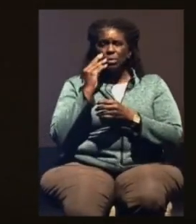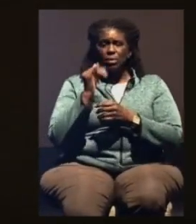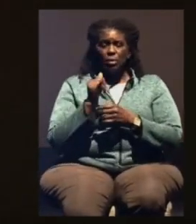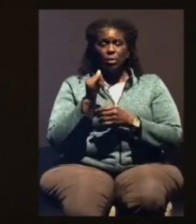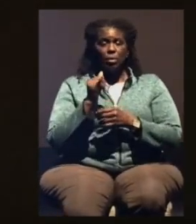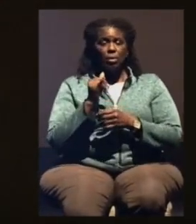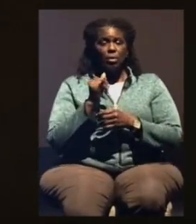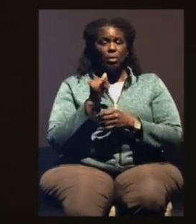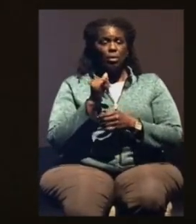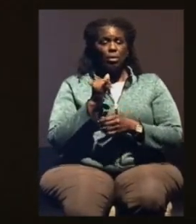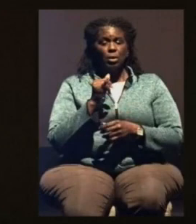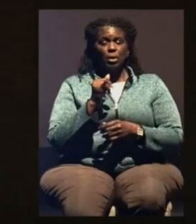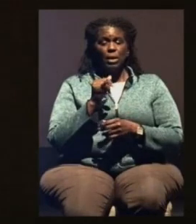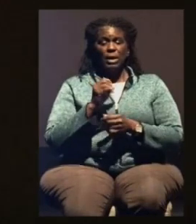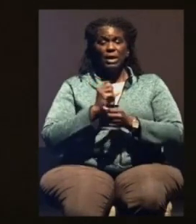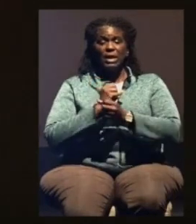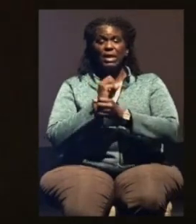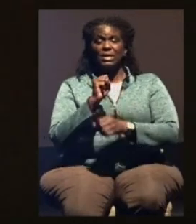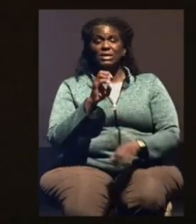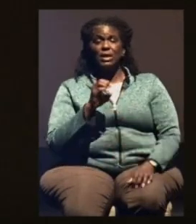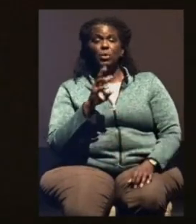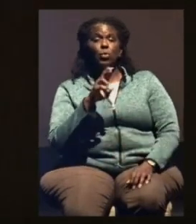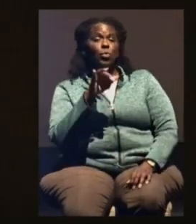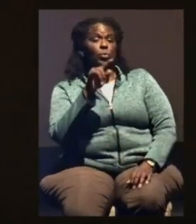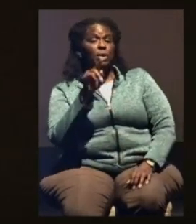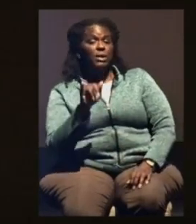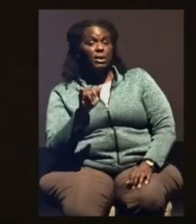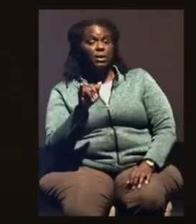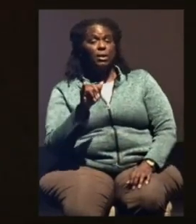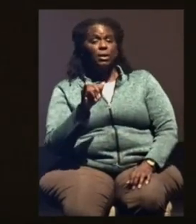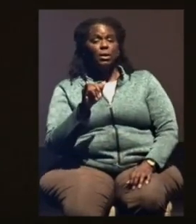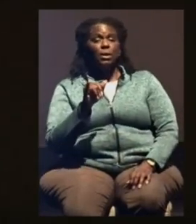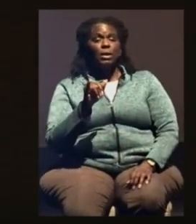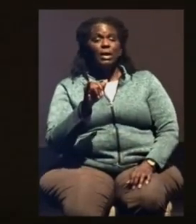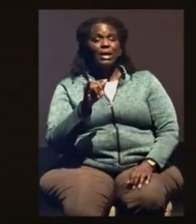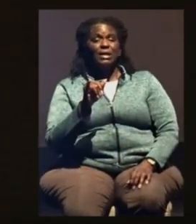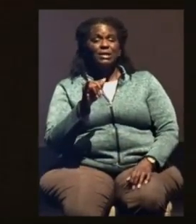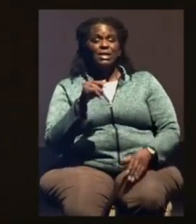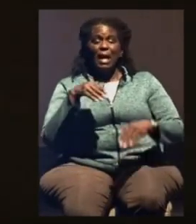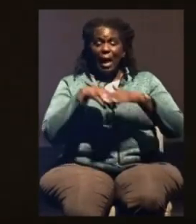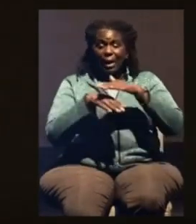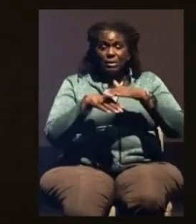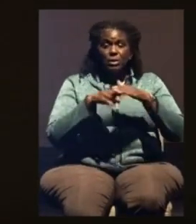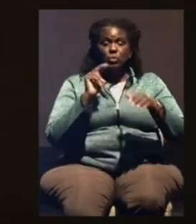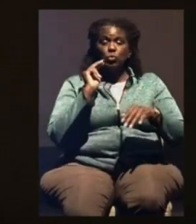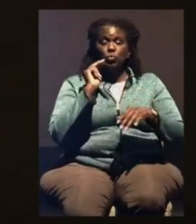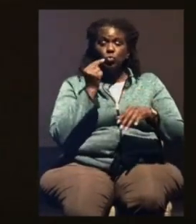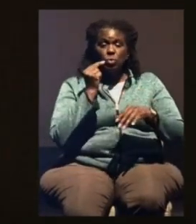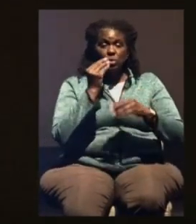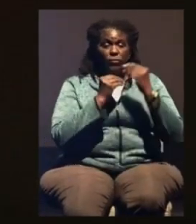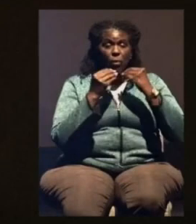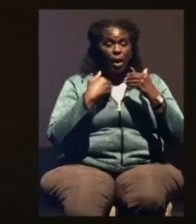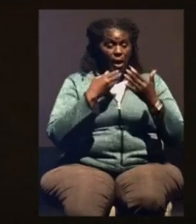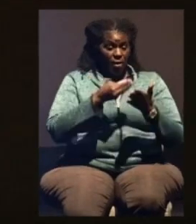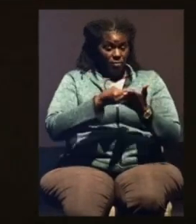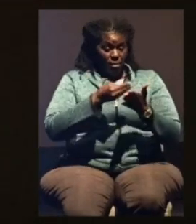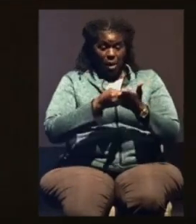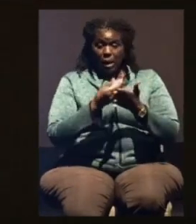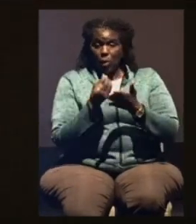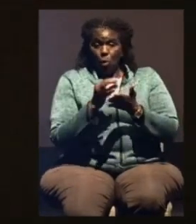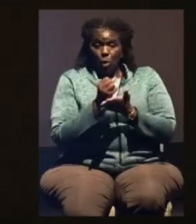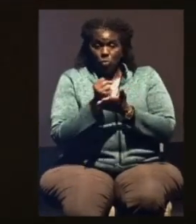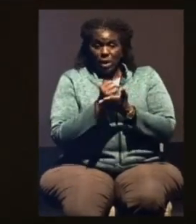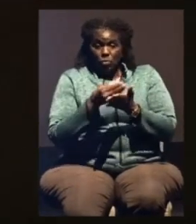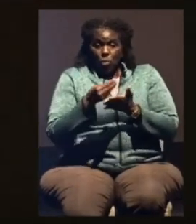Food security involves having reliable access to nutritious food and having the money or credit to buy